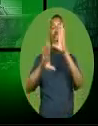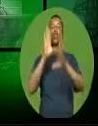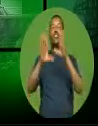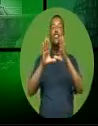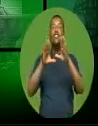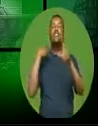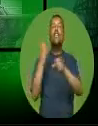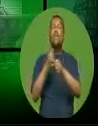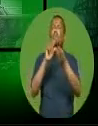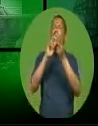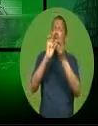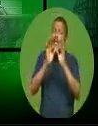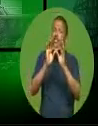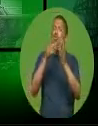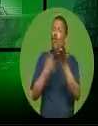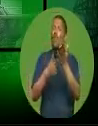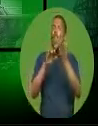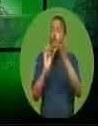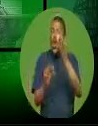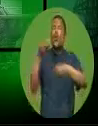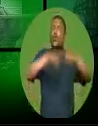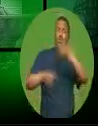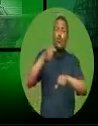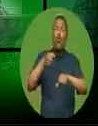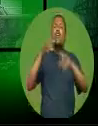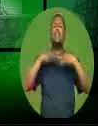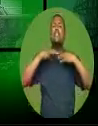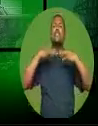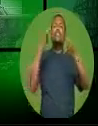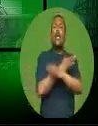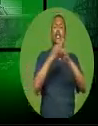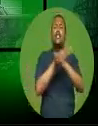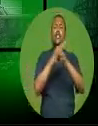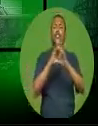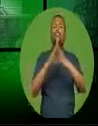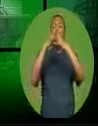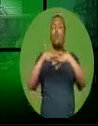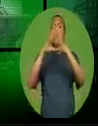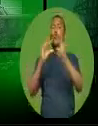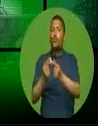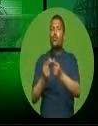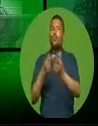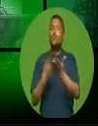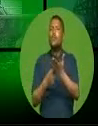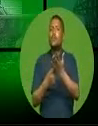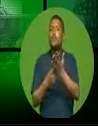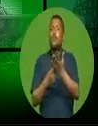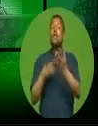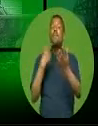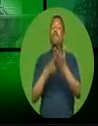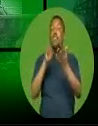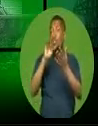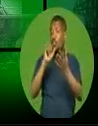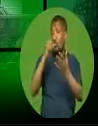the implication of the low contribution of the textile industrial group in light of what is envisaged